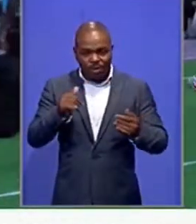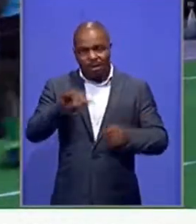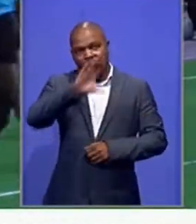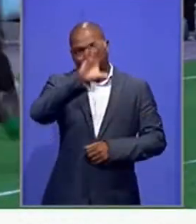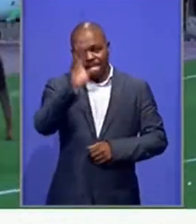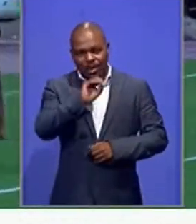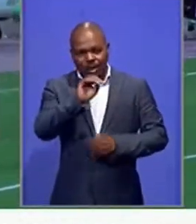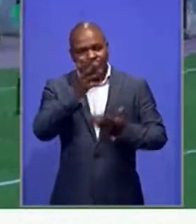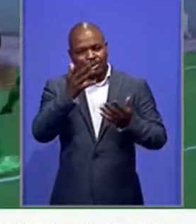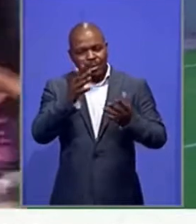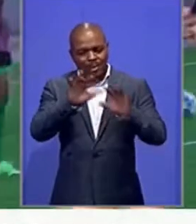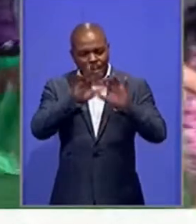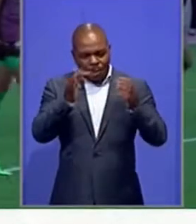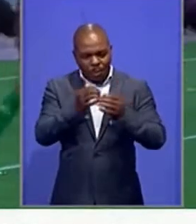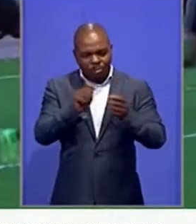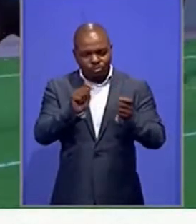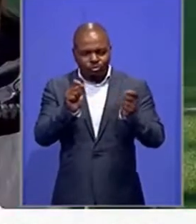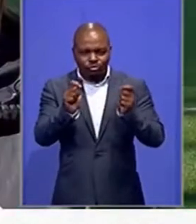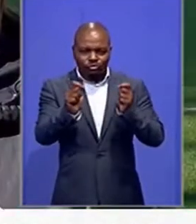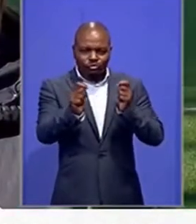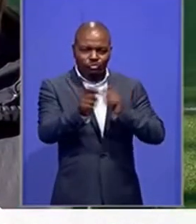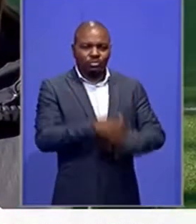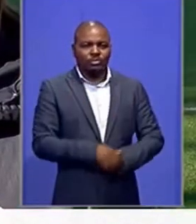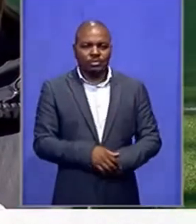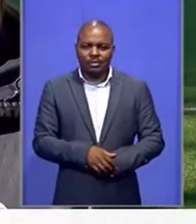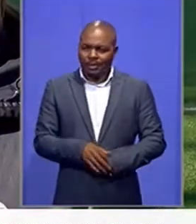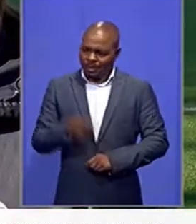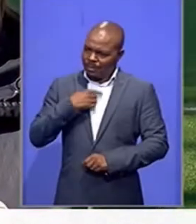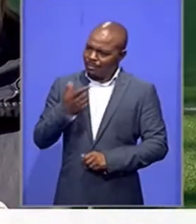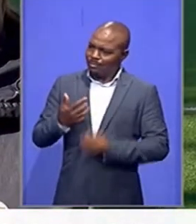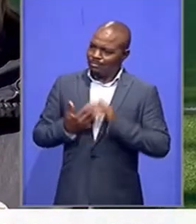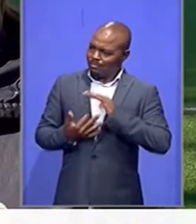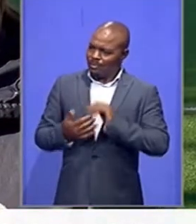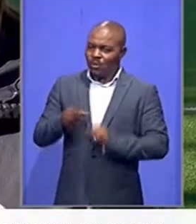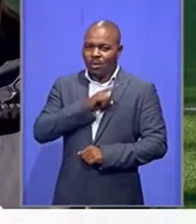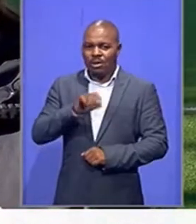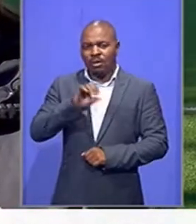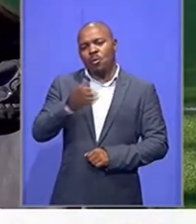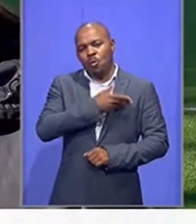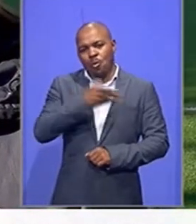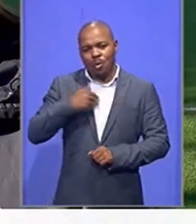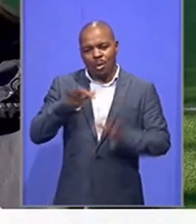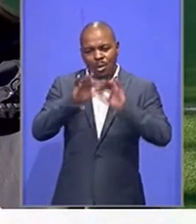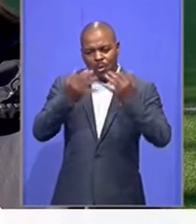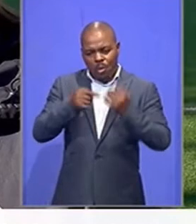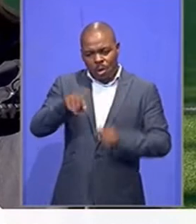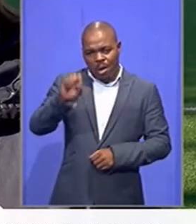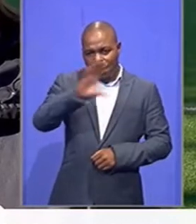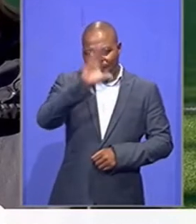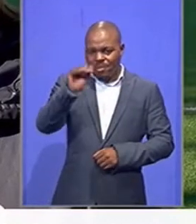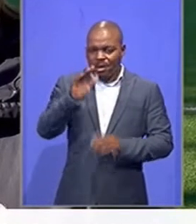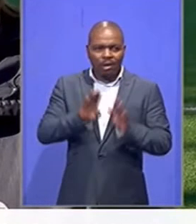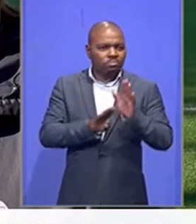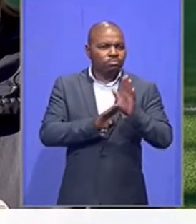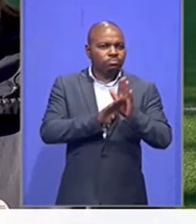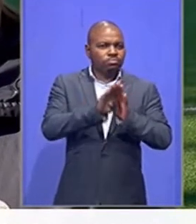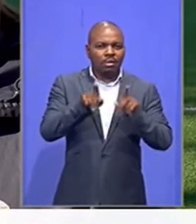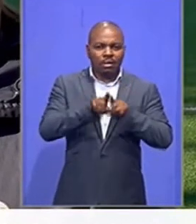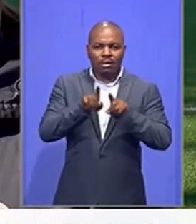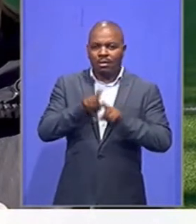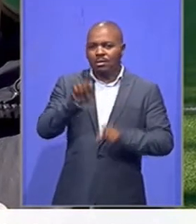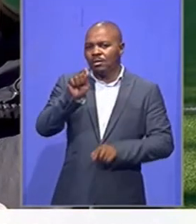ka potlako. It's very encouraging to see that women's football on the continent is on the rise. I mean, one of the results is Tunisia